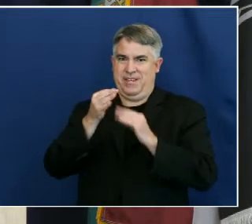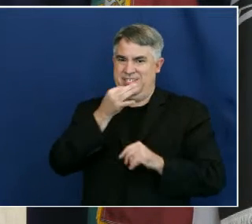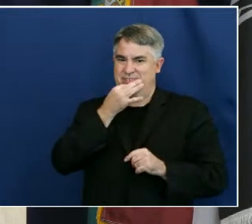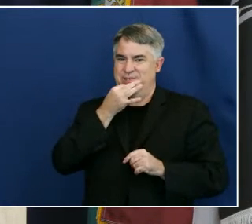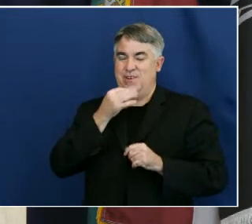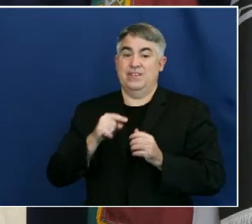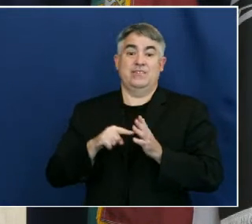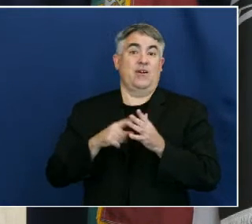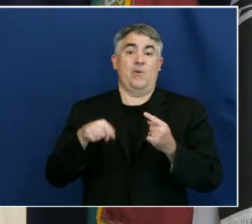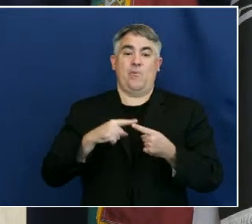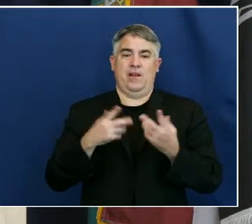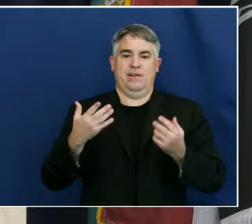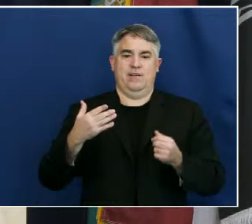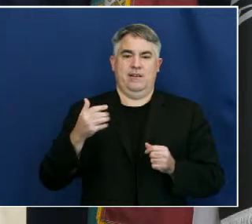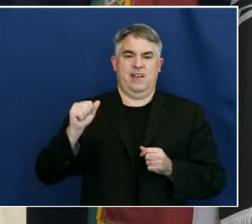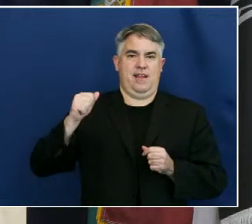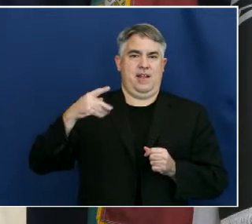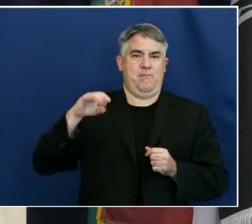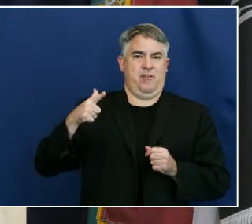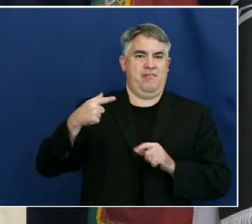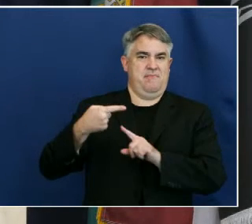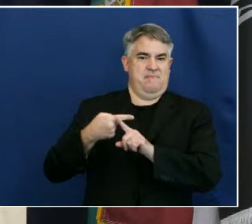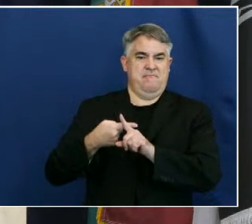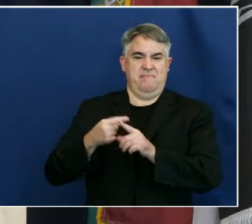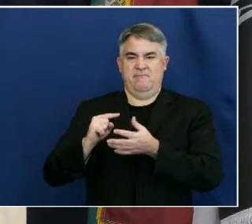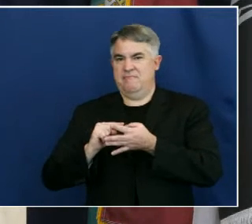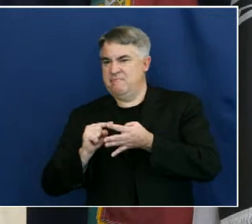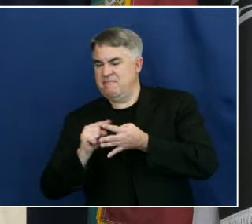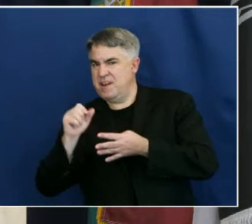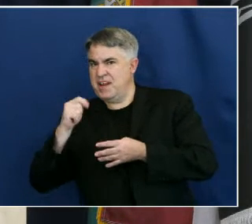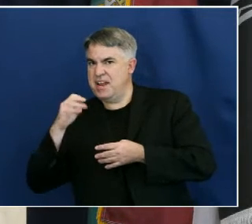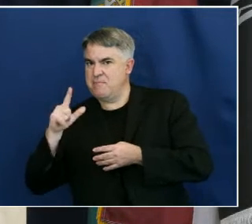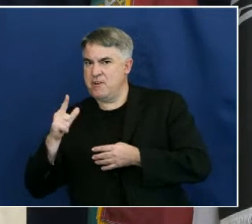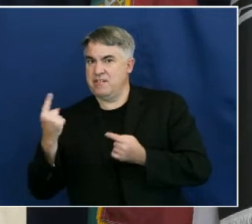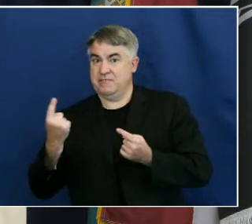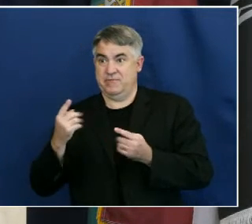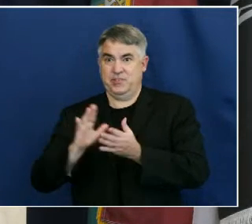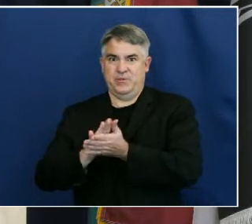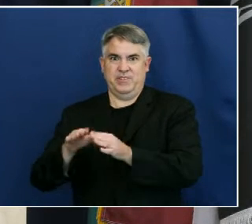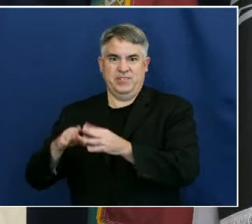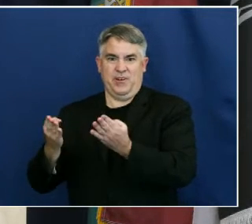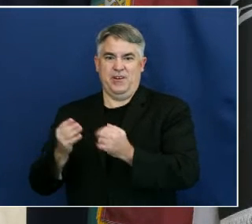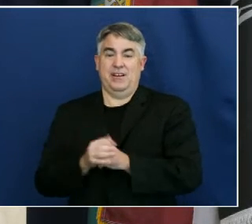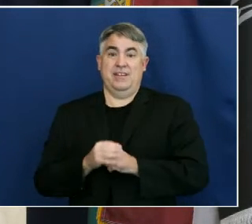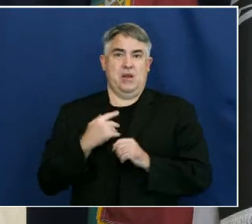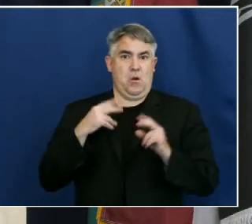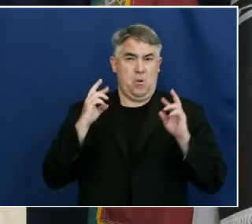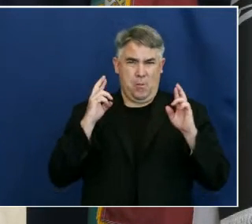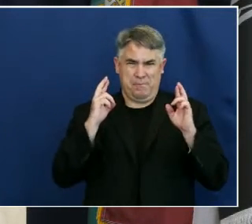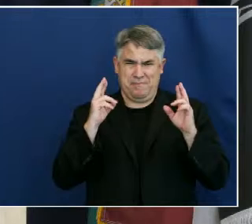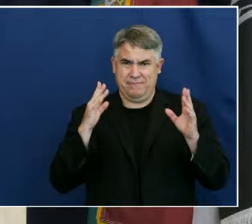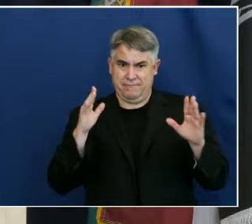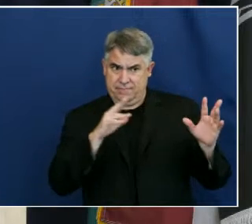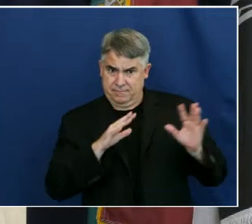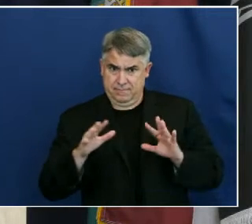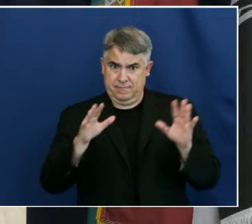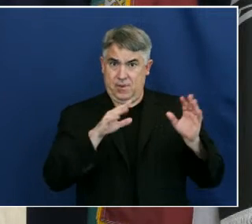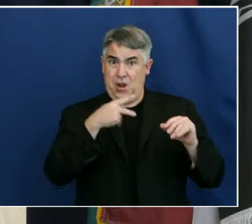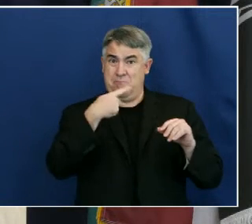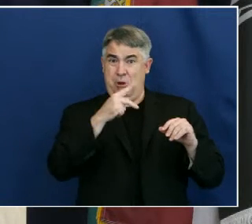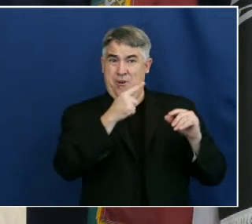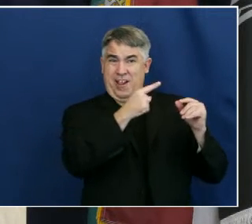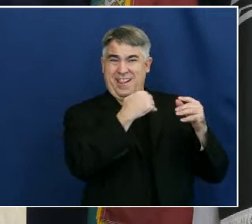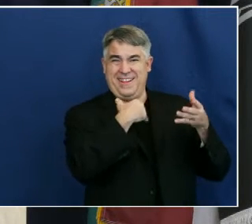April. And we know that we are descending through the tiers and are looking forward to, in the coming weeks, if we can keep this trajectory going,